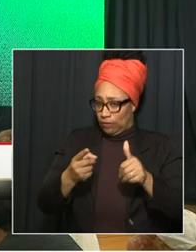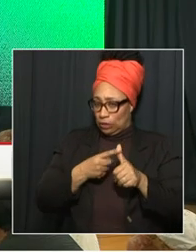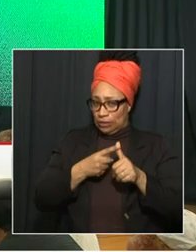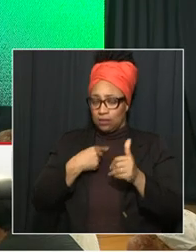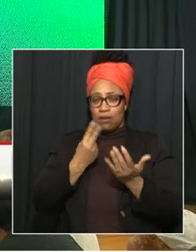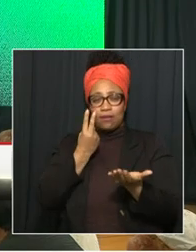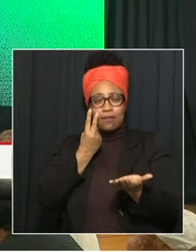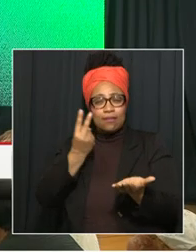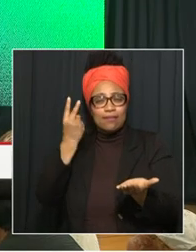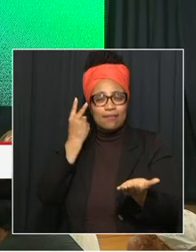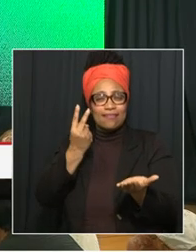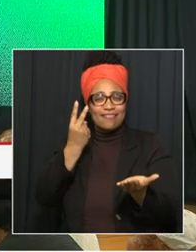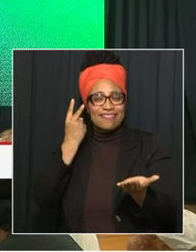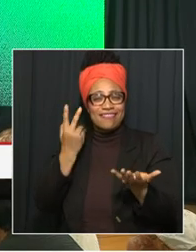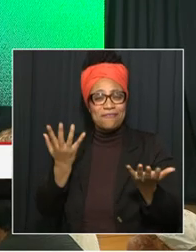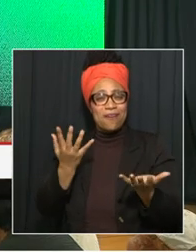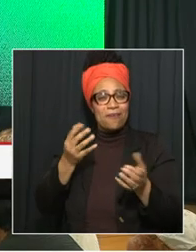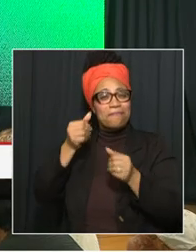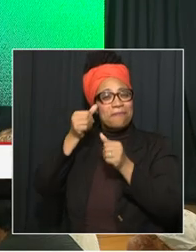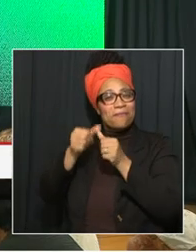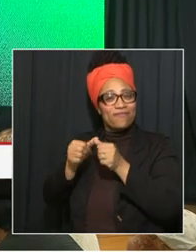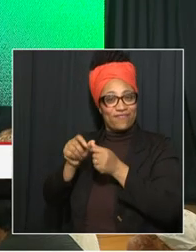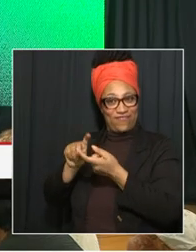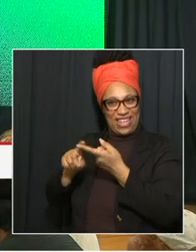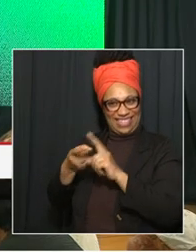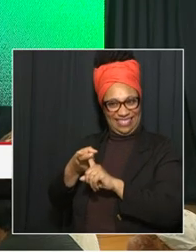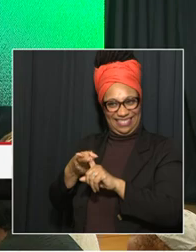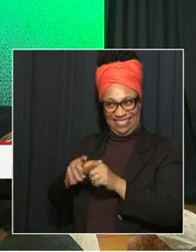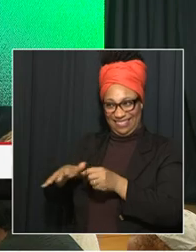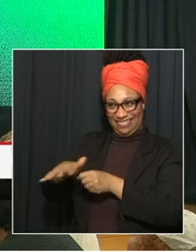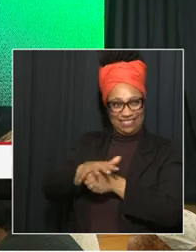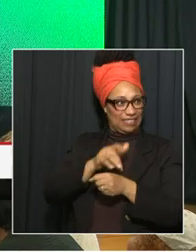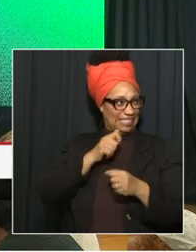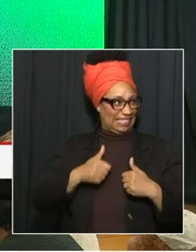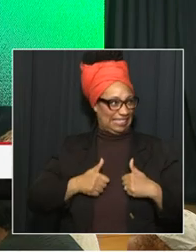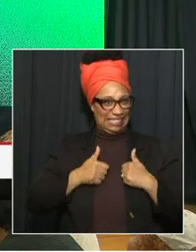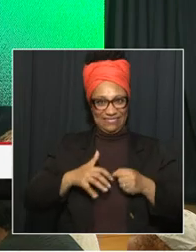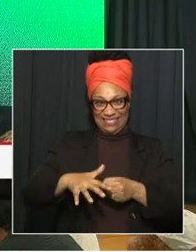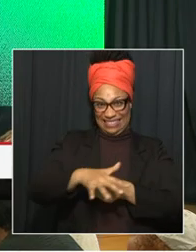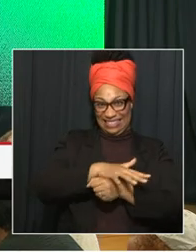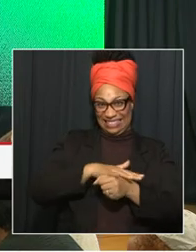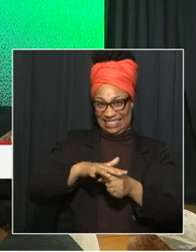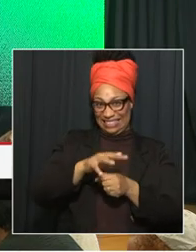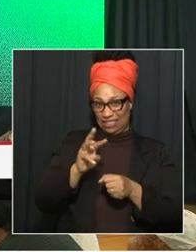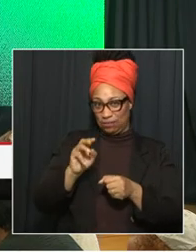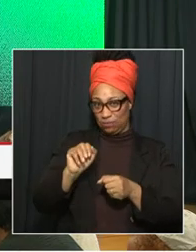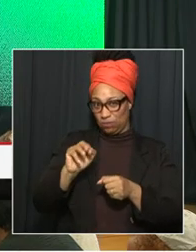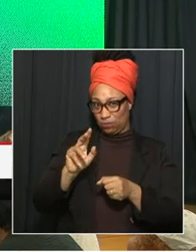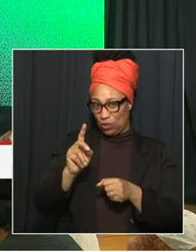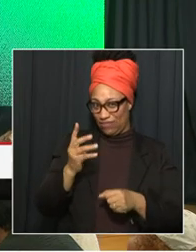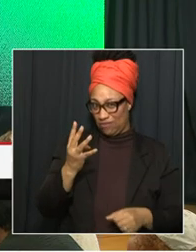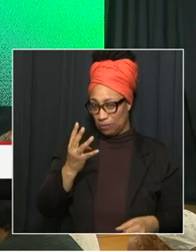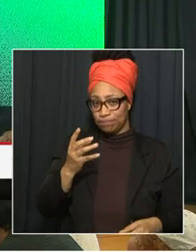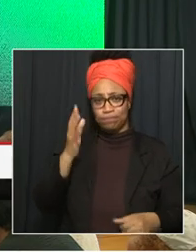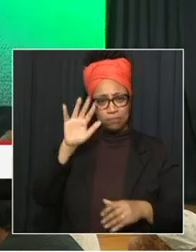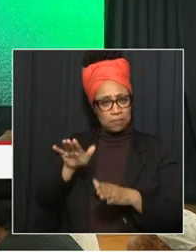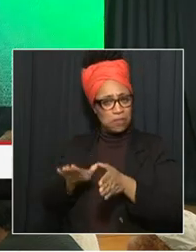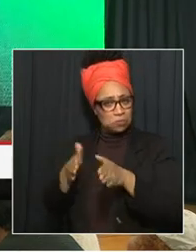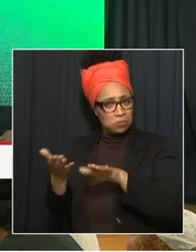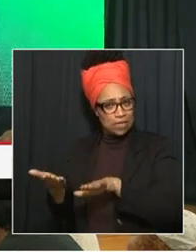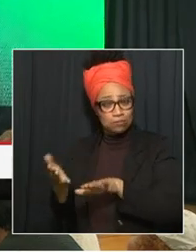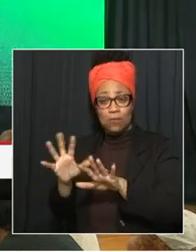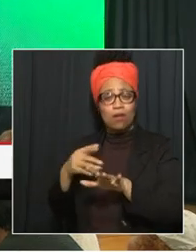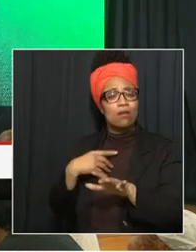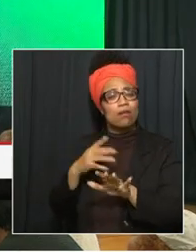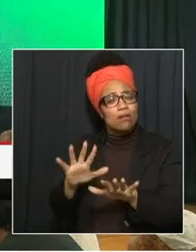friend of Hattie Holmes and a friend of this neighborhood who's gone on to glory. But I just wanted to take a moment of silence for